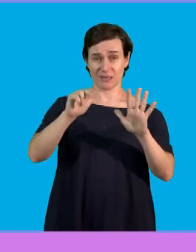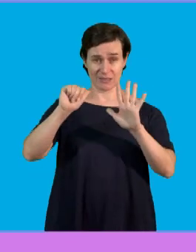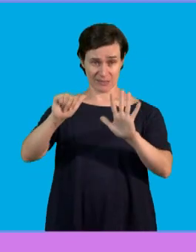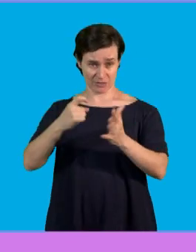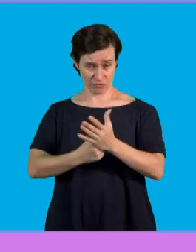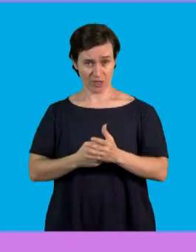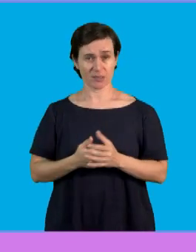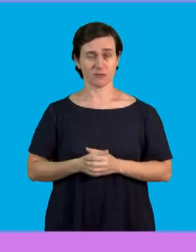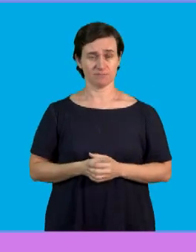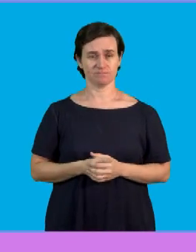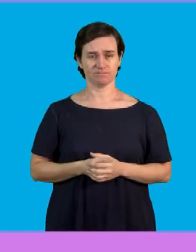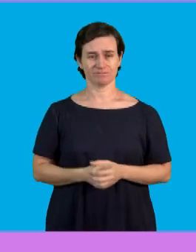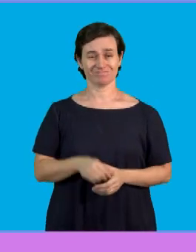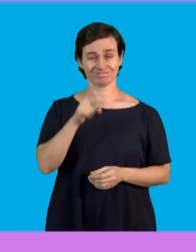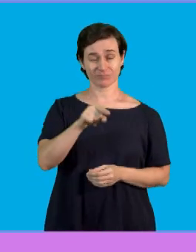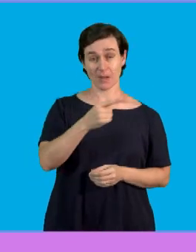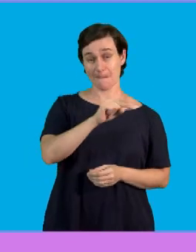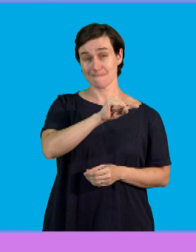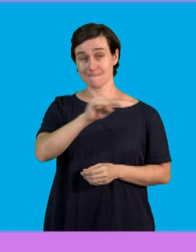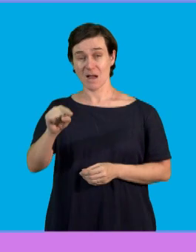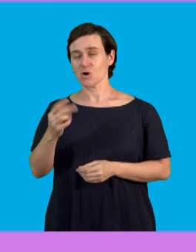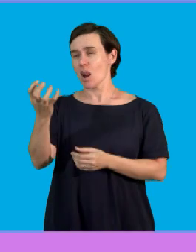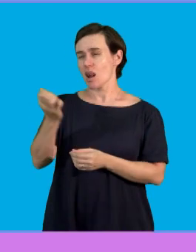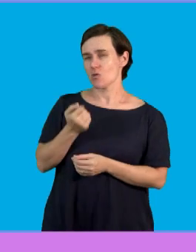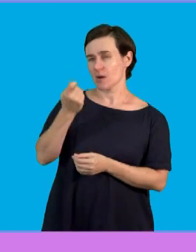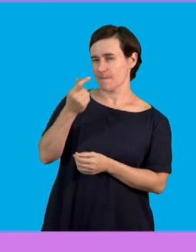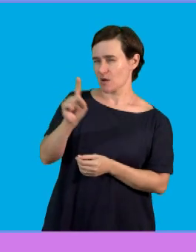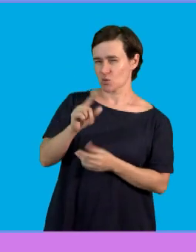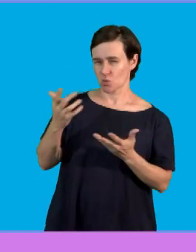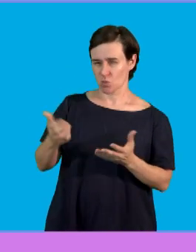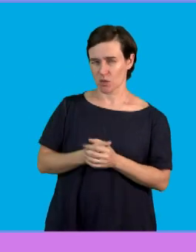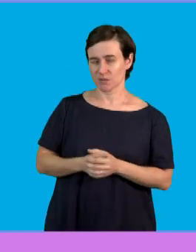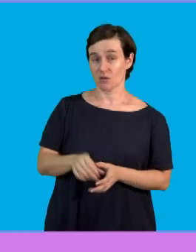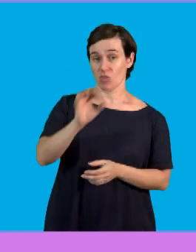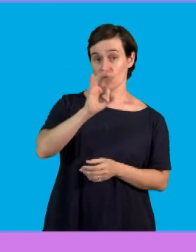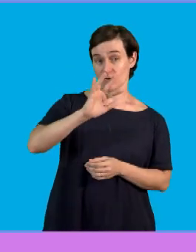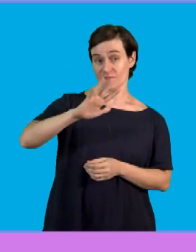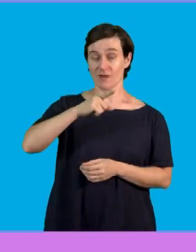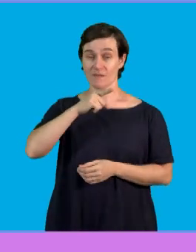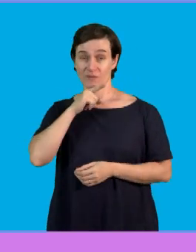47,386. So we are going to subtract our loan amount, of which it's